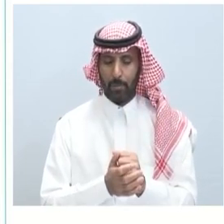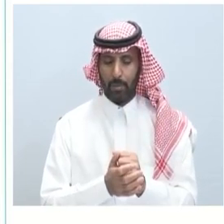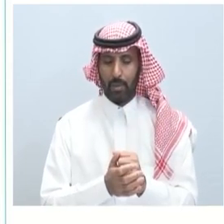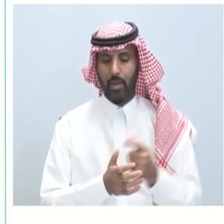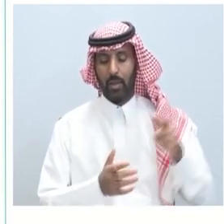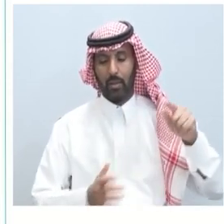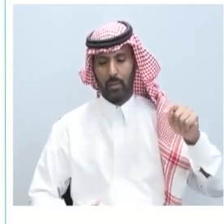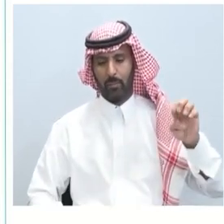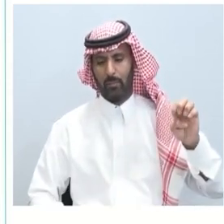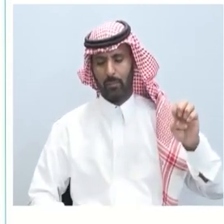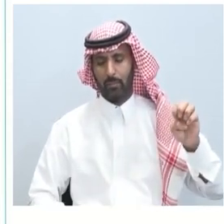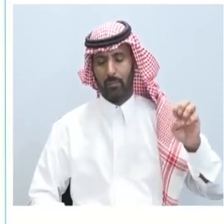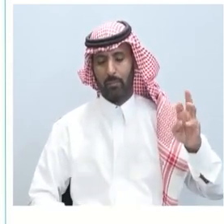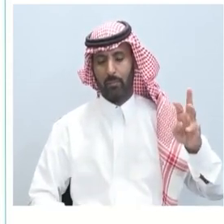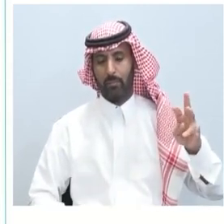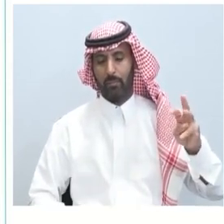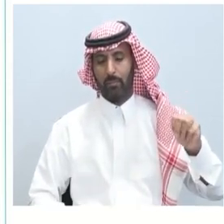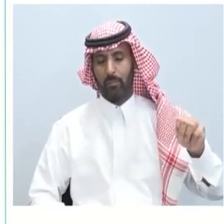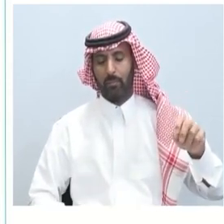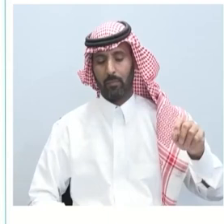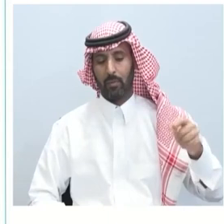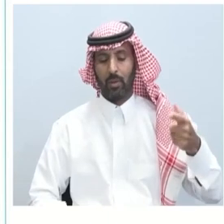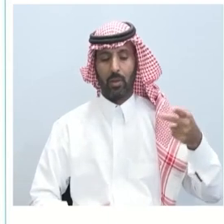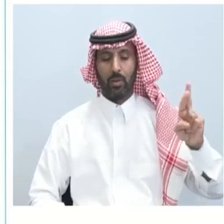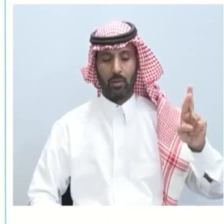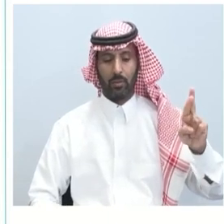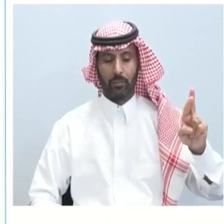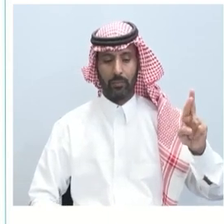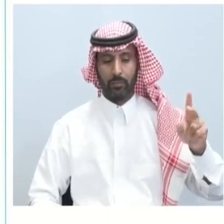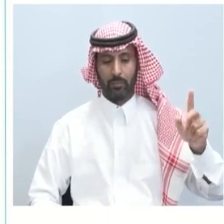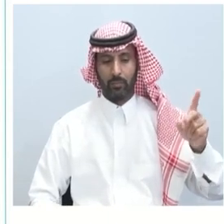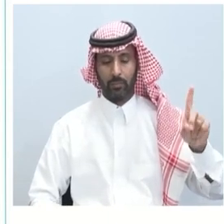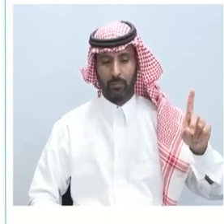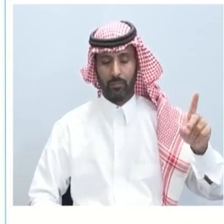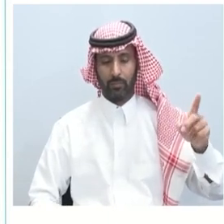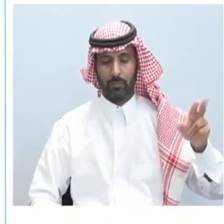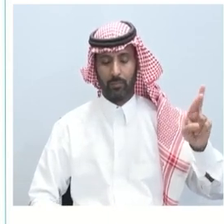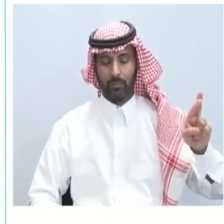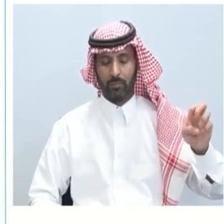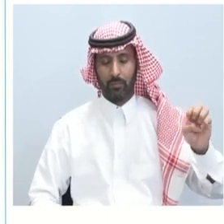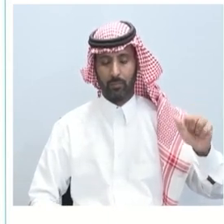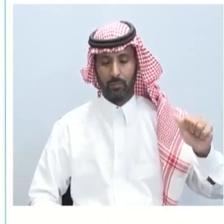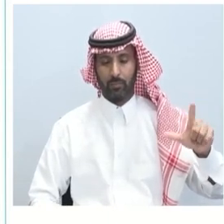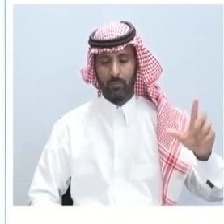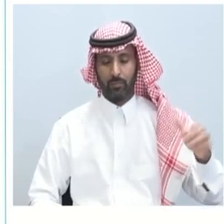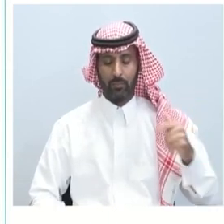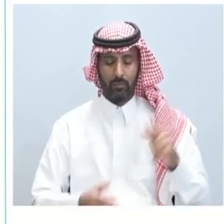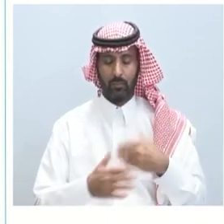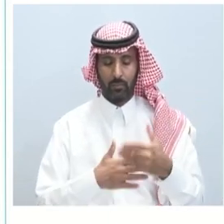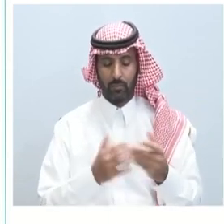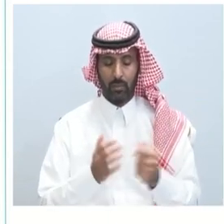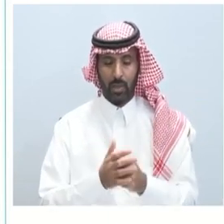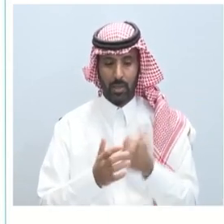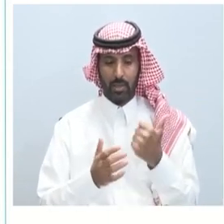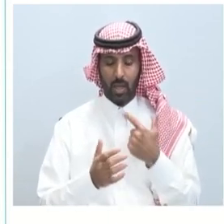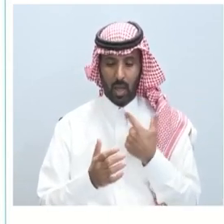do we say? Yes, I dread taking final exams next week. Number six, I